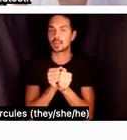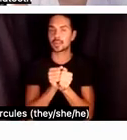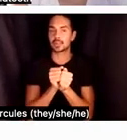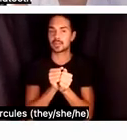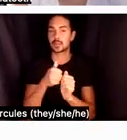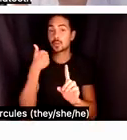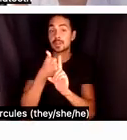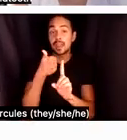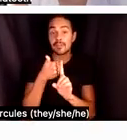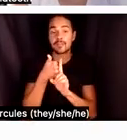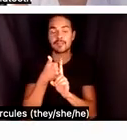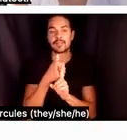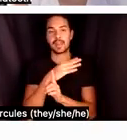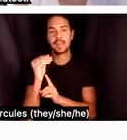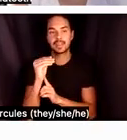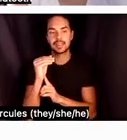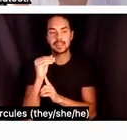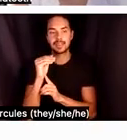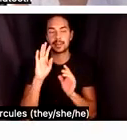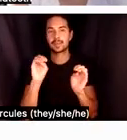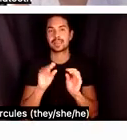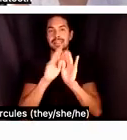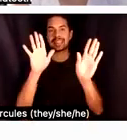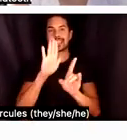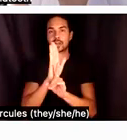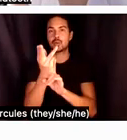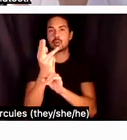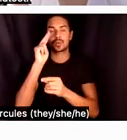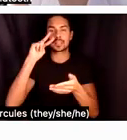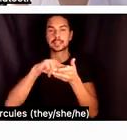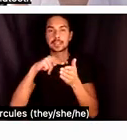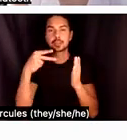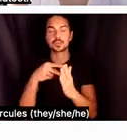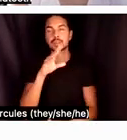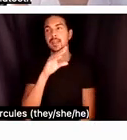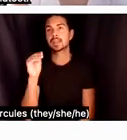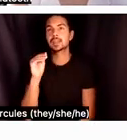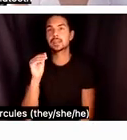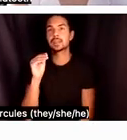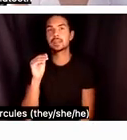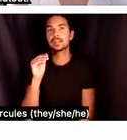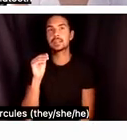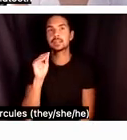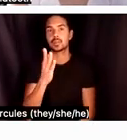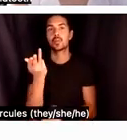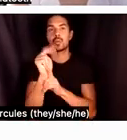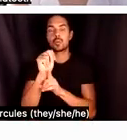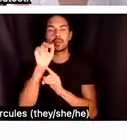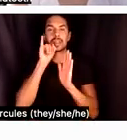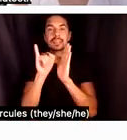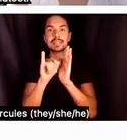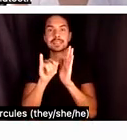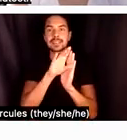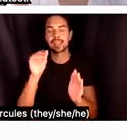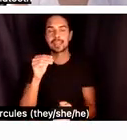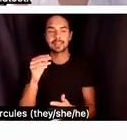yourself, and being clear in your own intentions and your own identities, and embracing